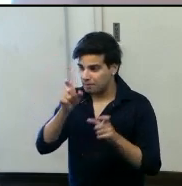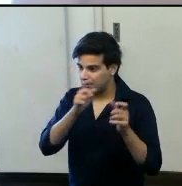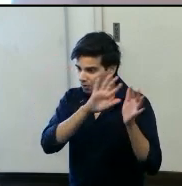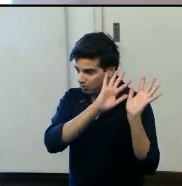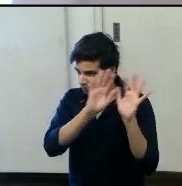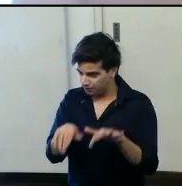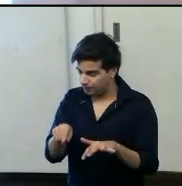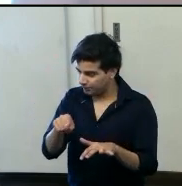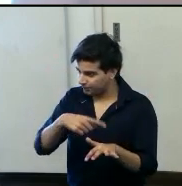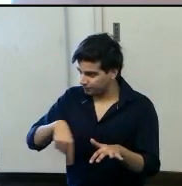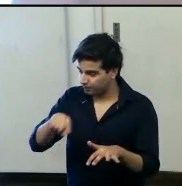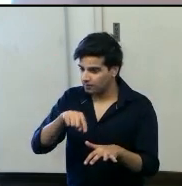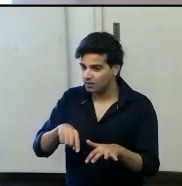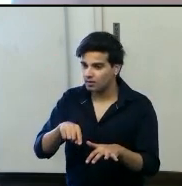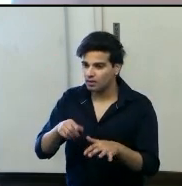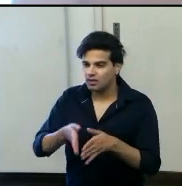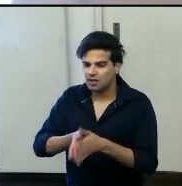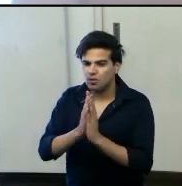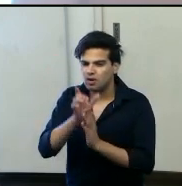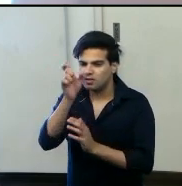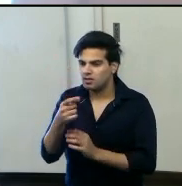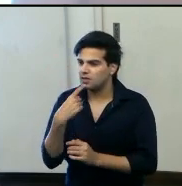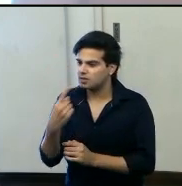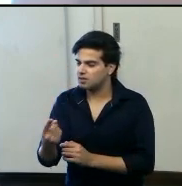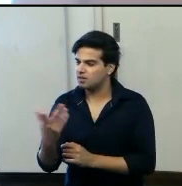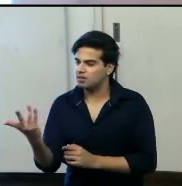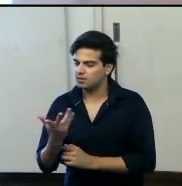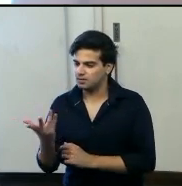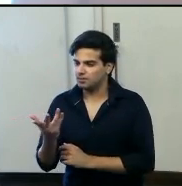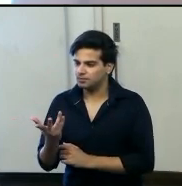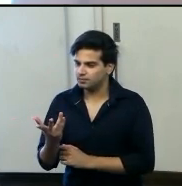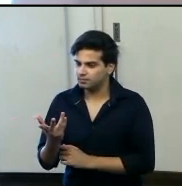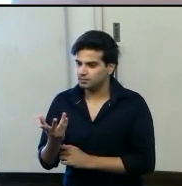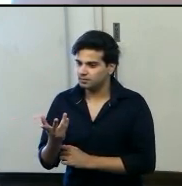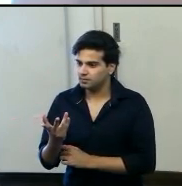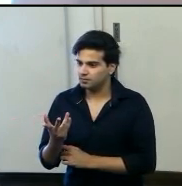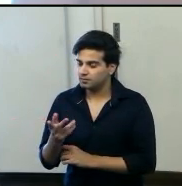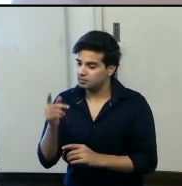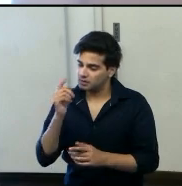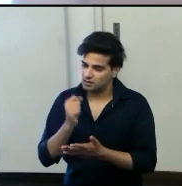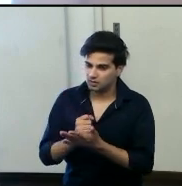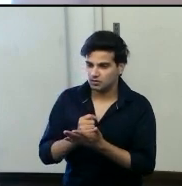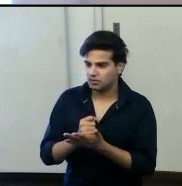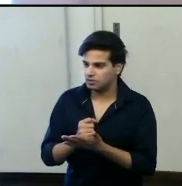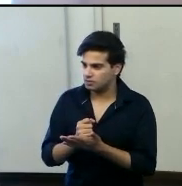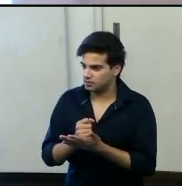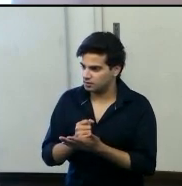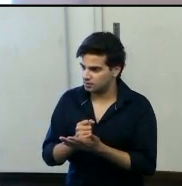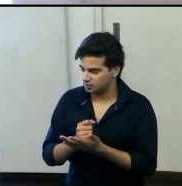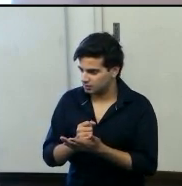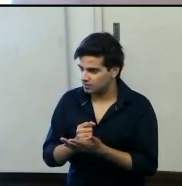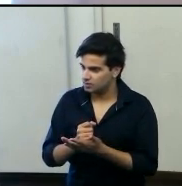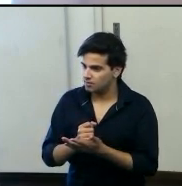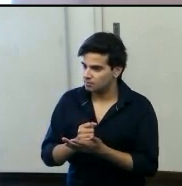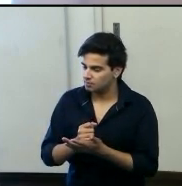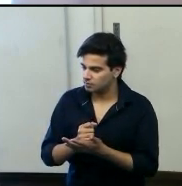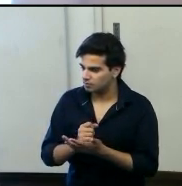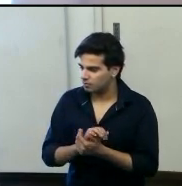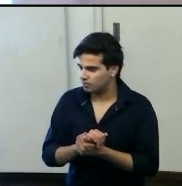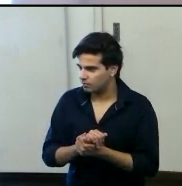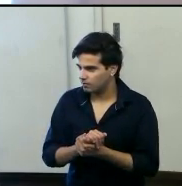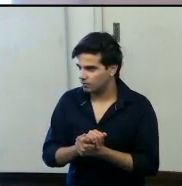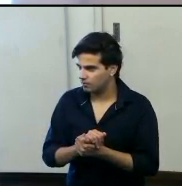province request Maridatta that we have to have a jatre for